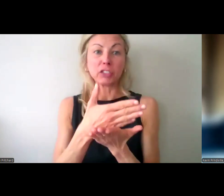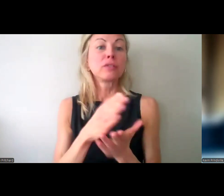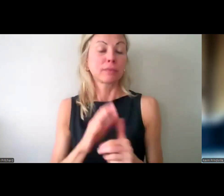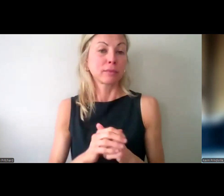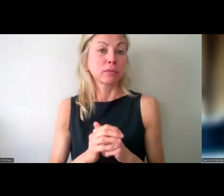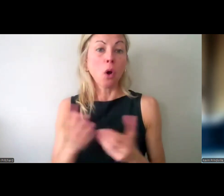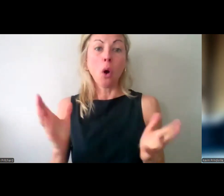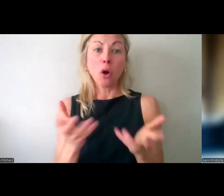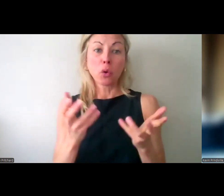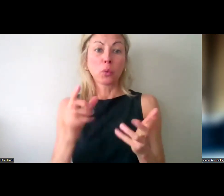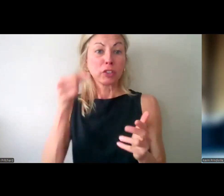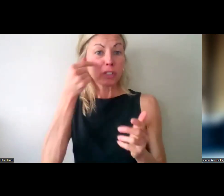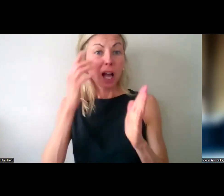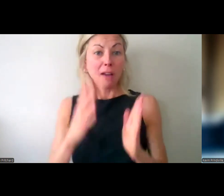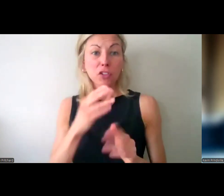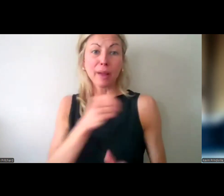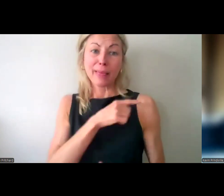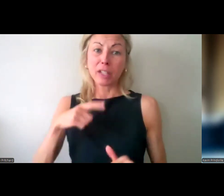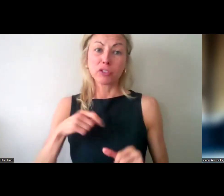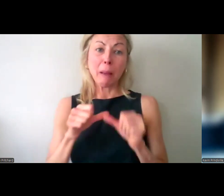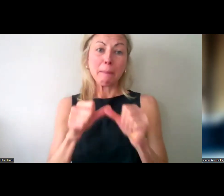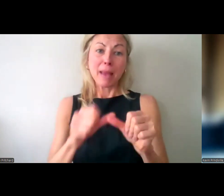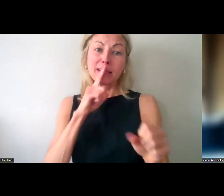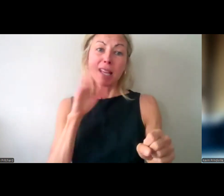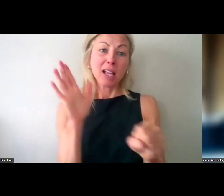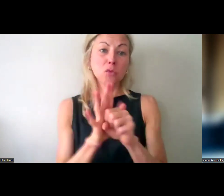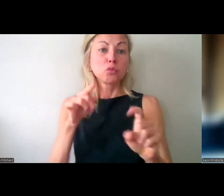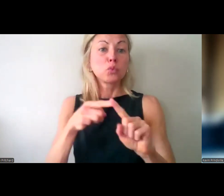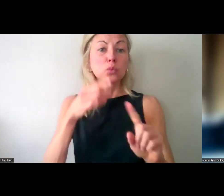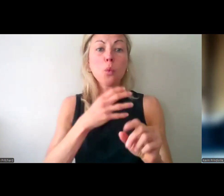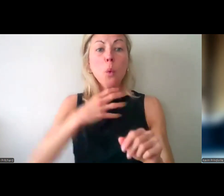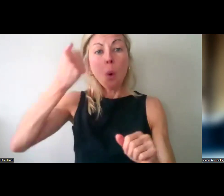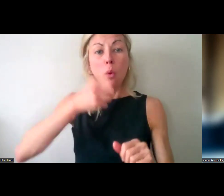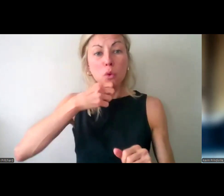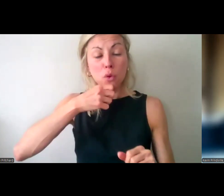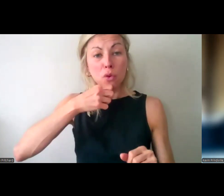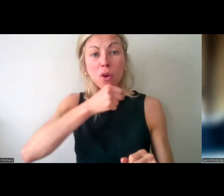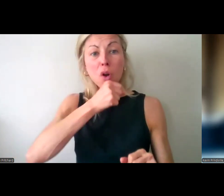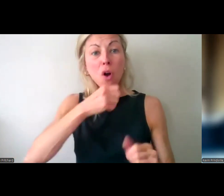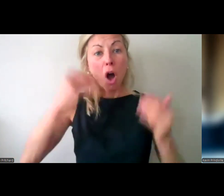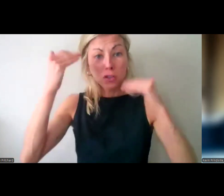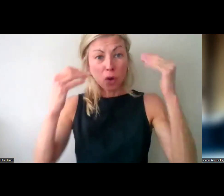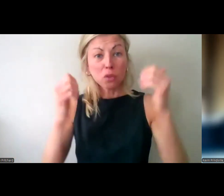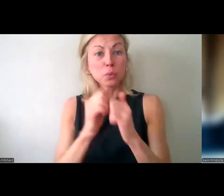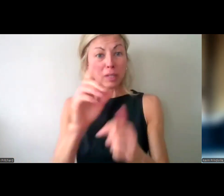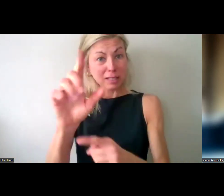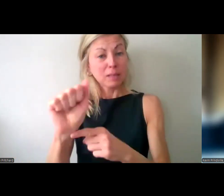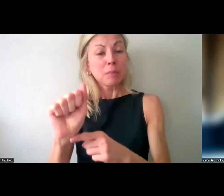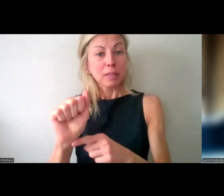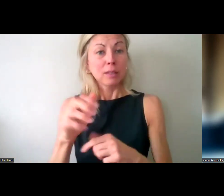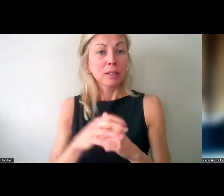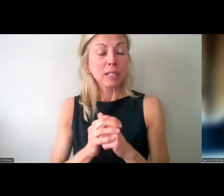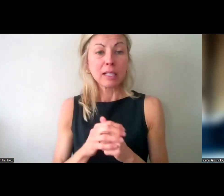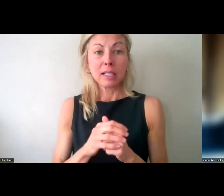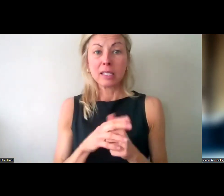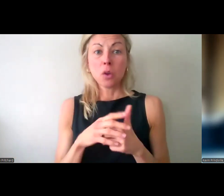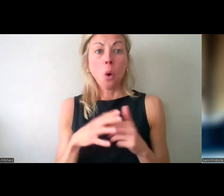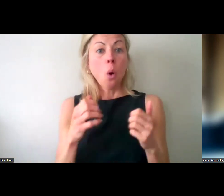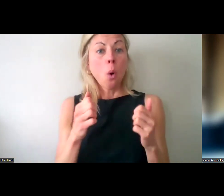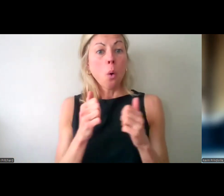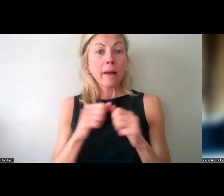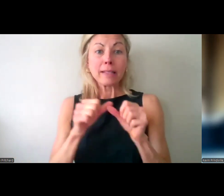and the legislature to maintain that commitment to older adults and people with disabilities, and to renew their support for recent expansions